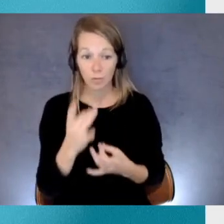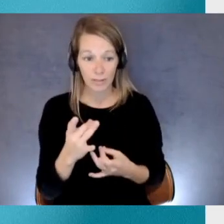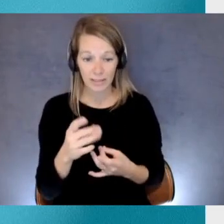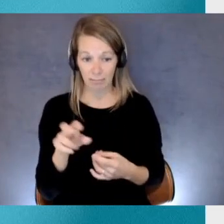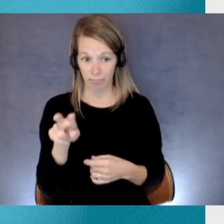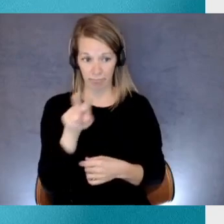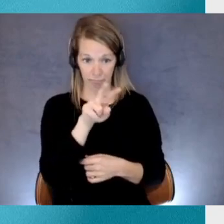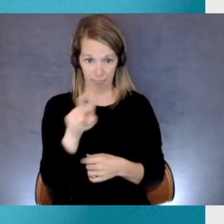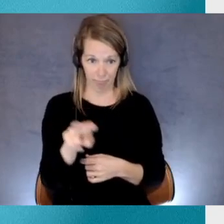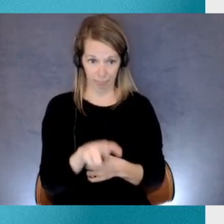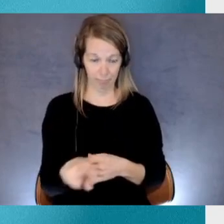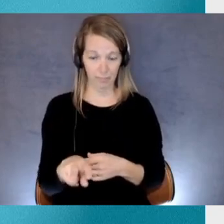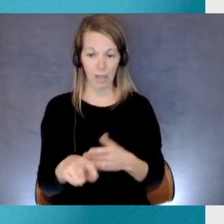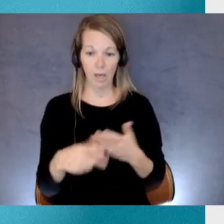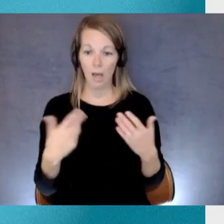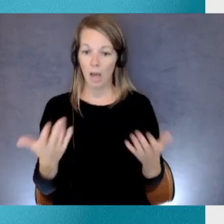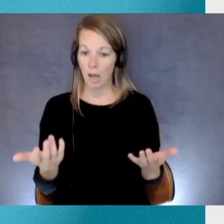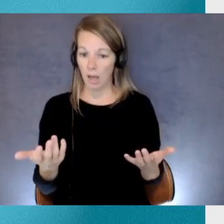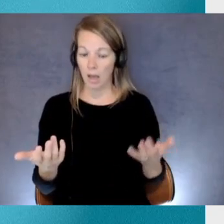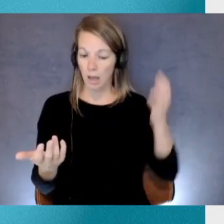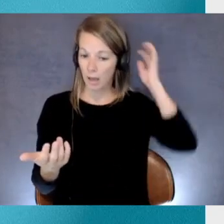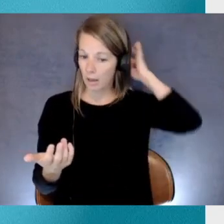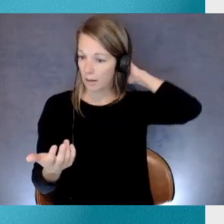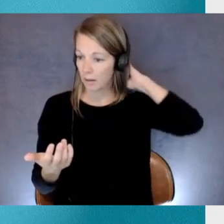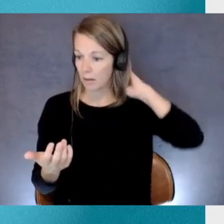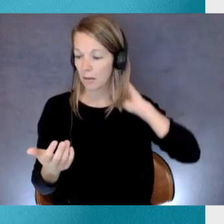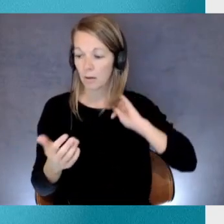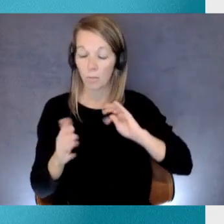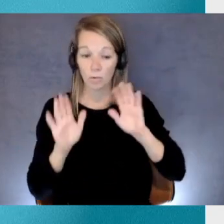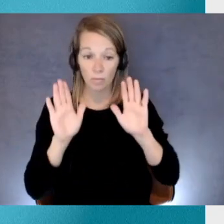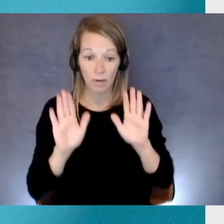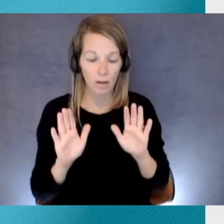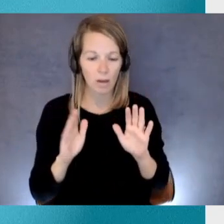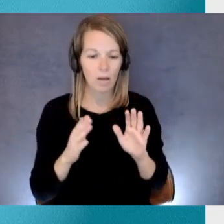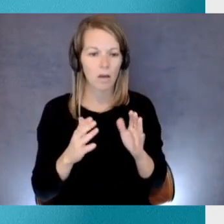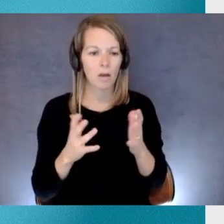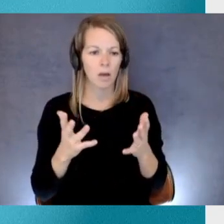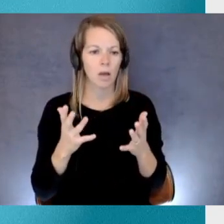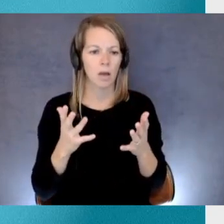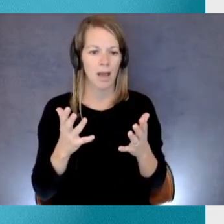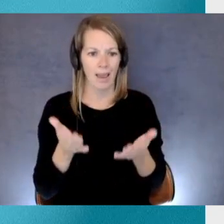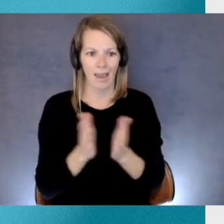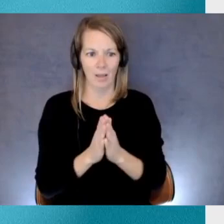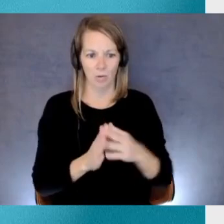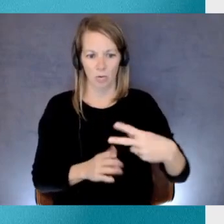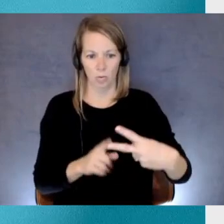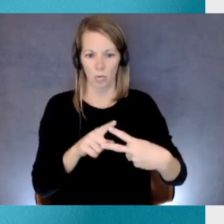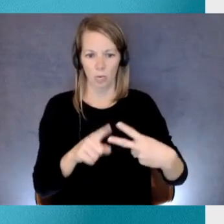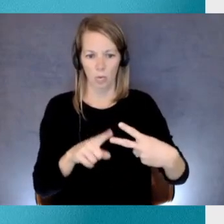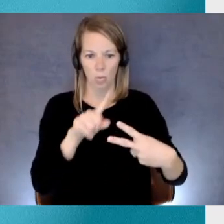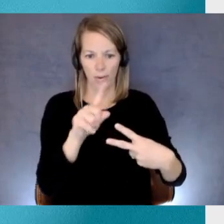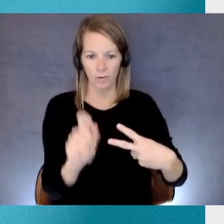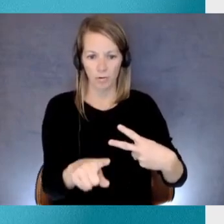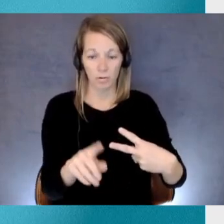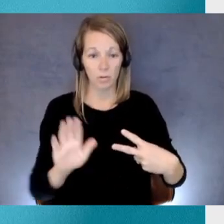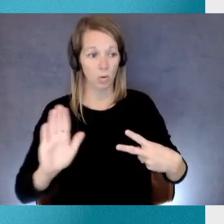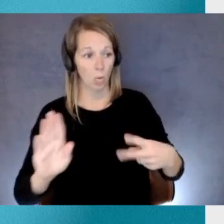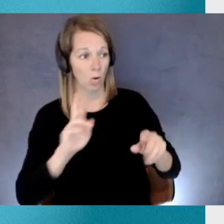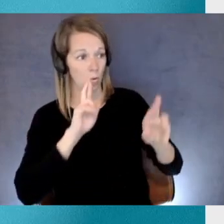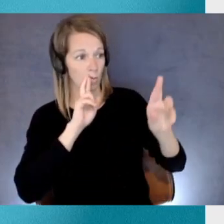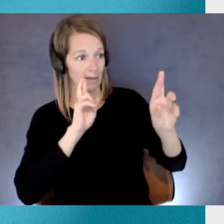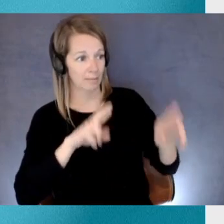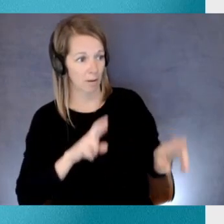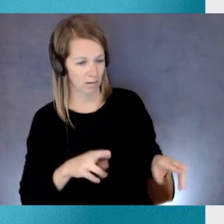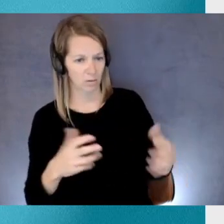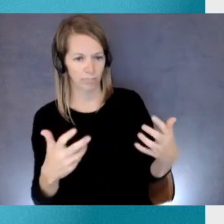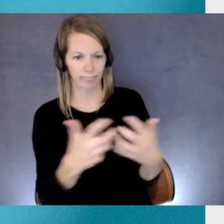this, I think that what's wonderful is that I wanted to ask 2 questions, and I think that in your responses, you really reflected both